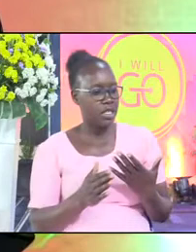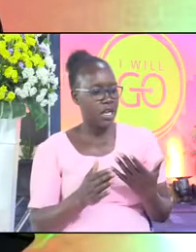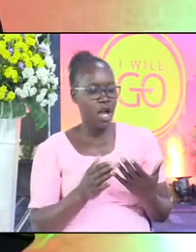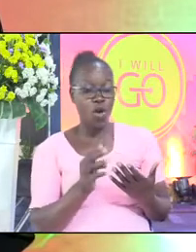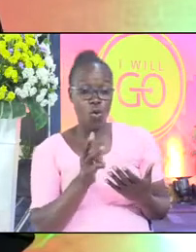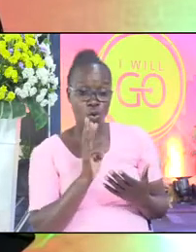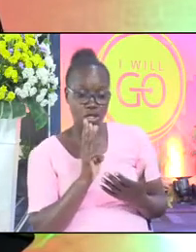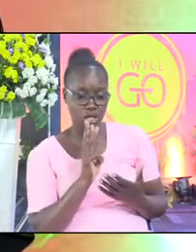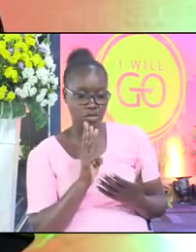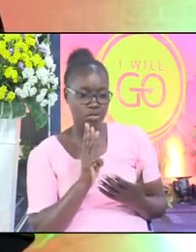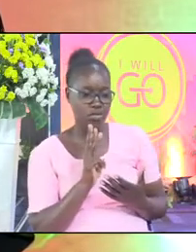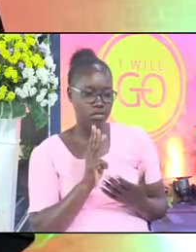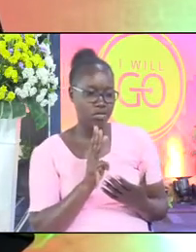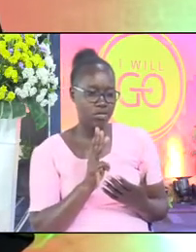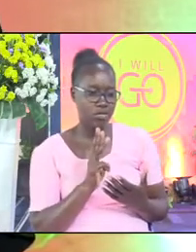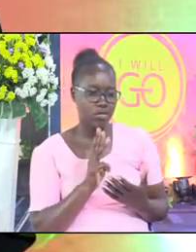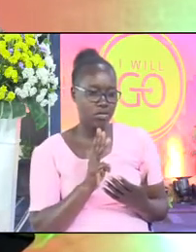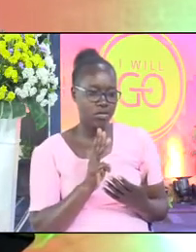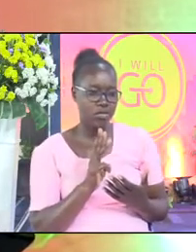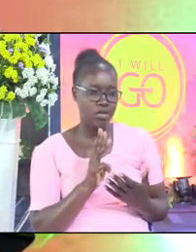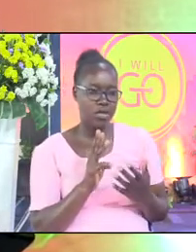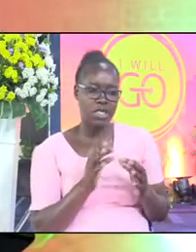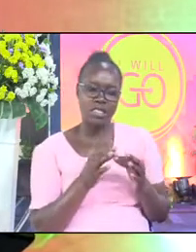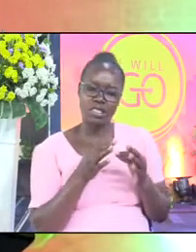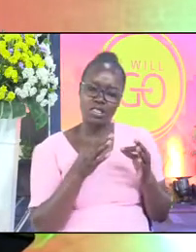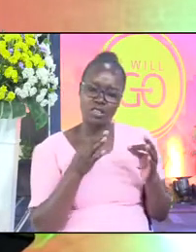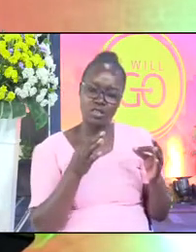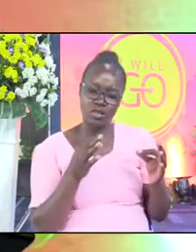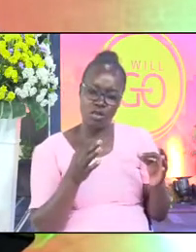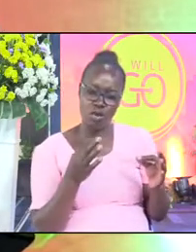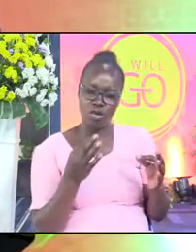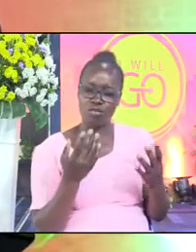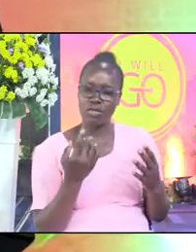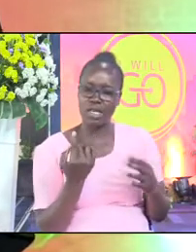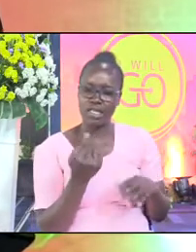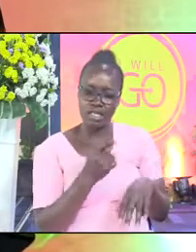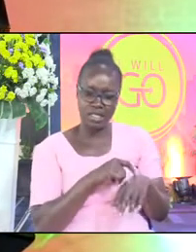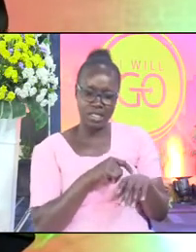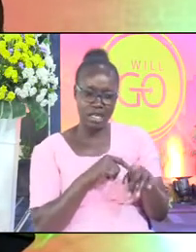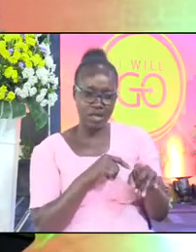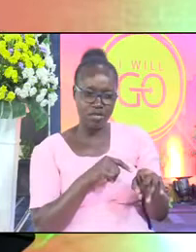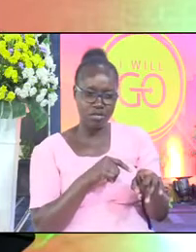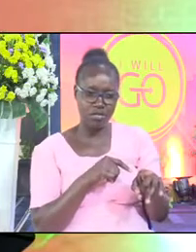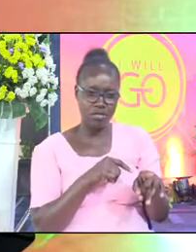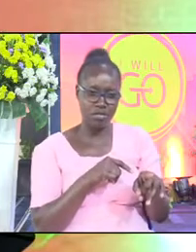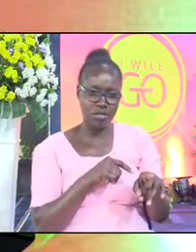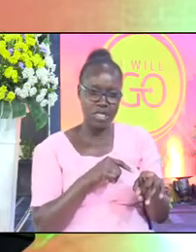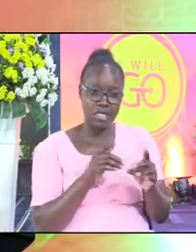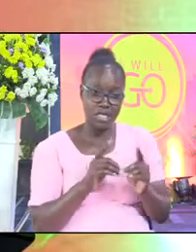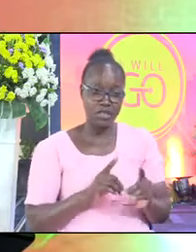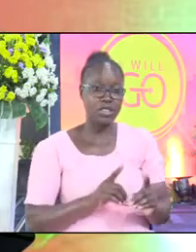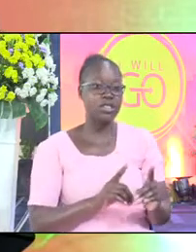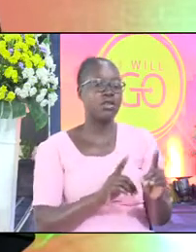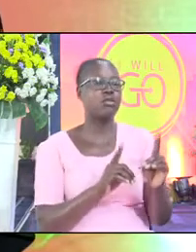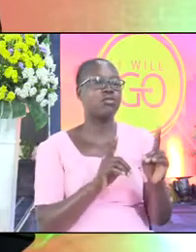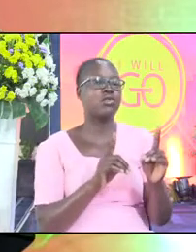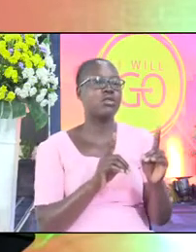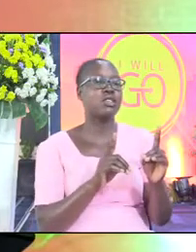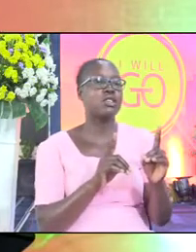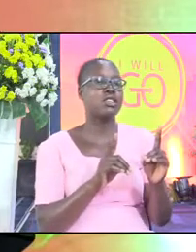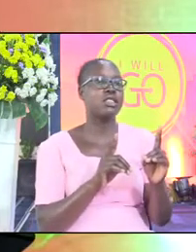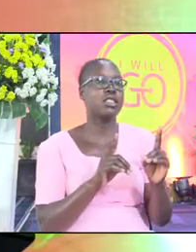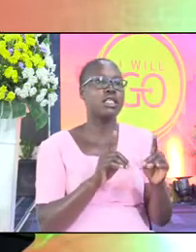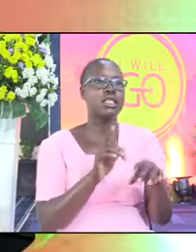drink. He was alone at the time because his disciples,